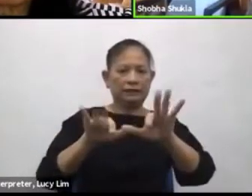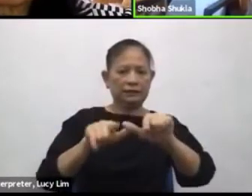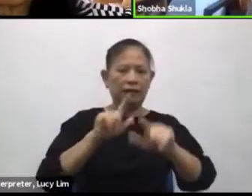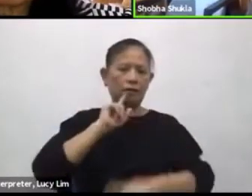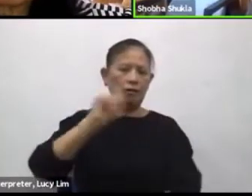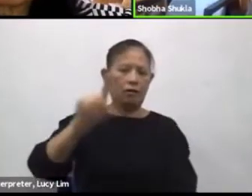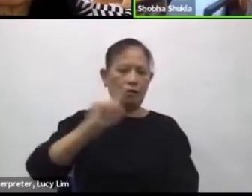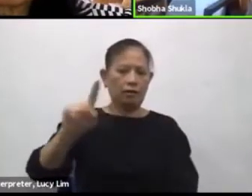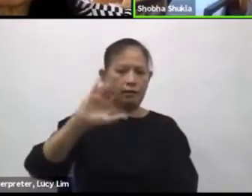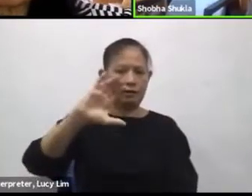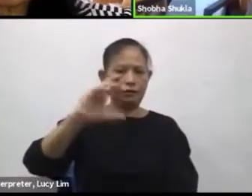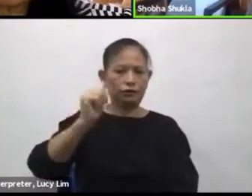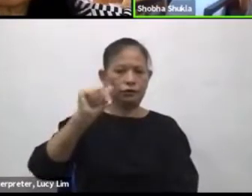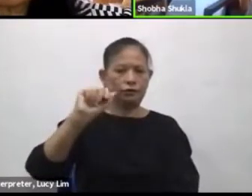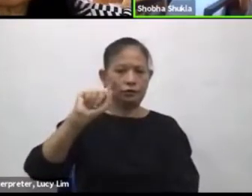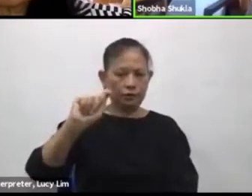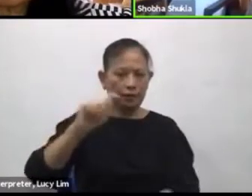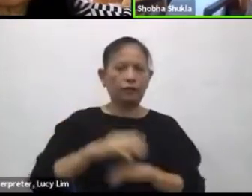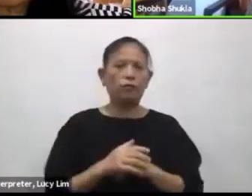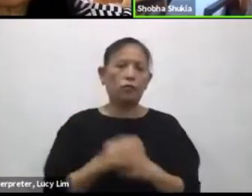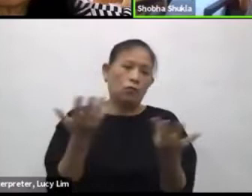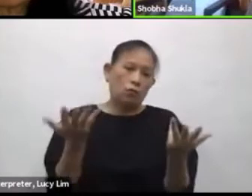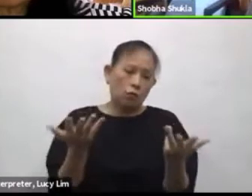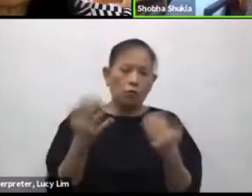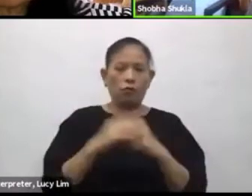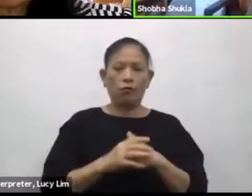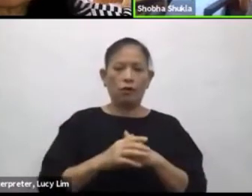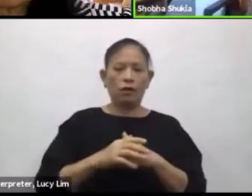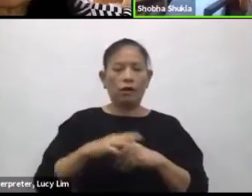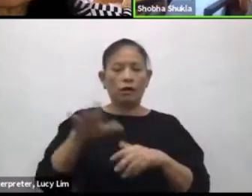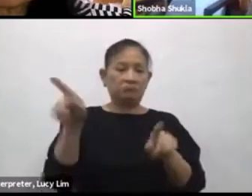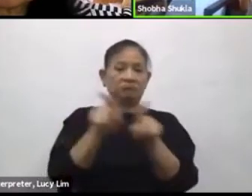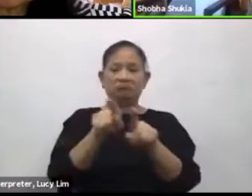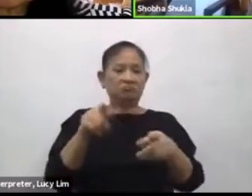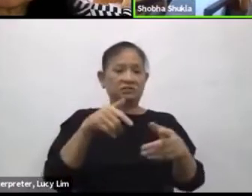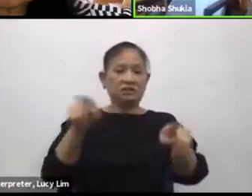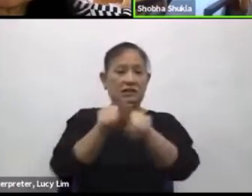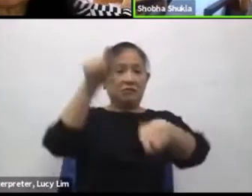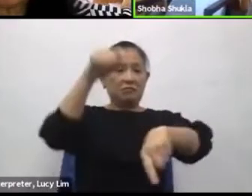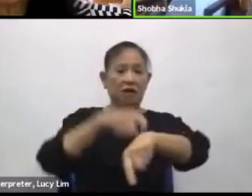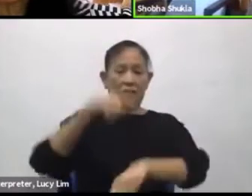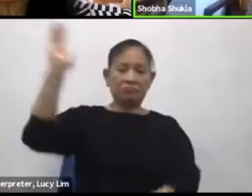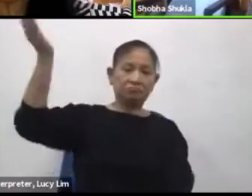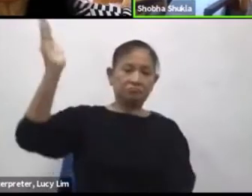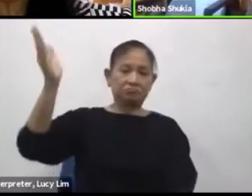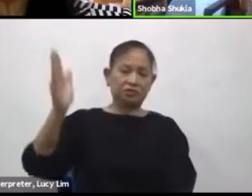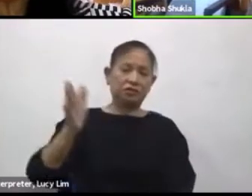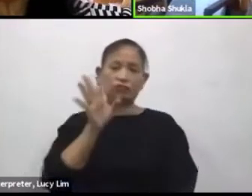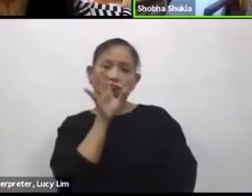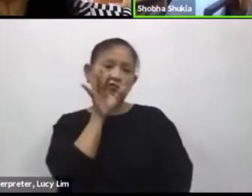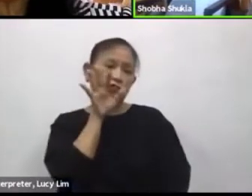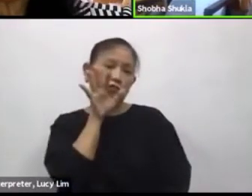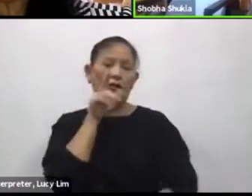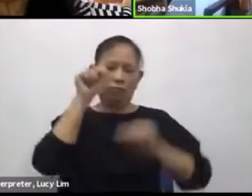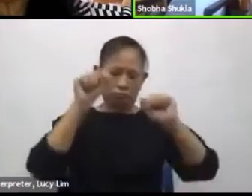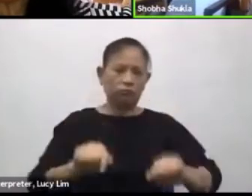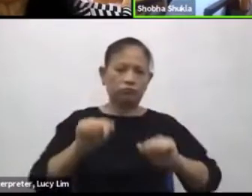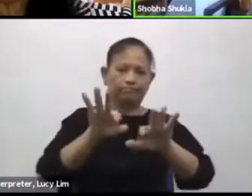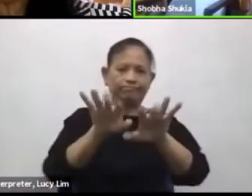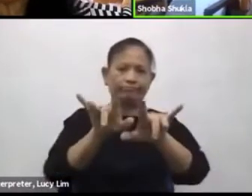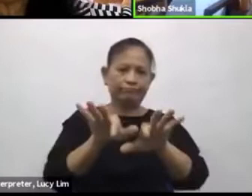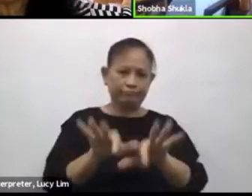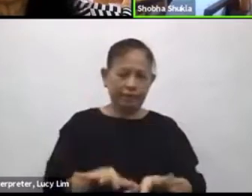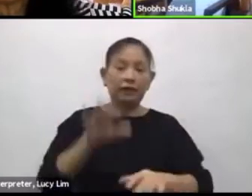in the chat box. You can do so even as the speakers present and not wait till the end. If you are watching it on Facebook